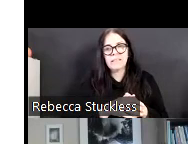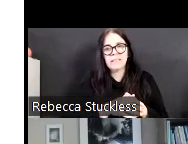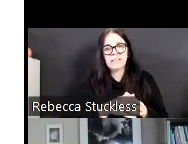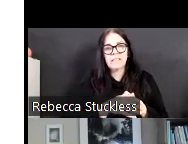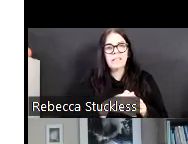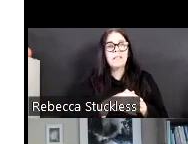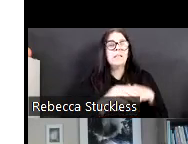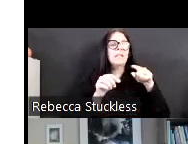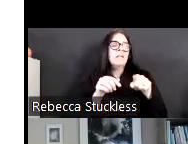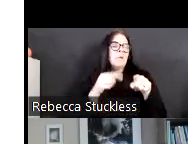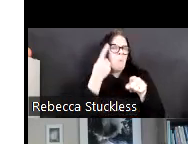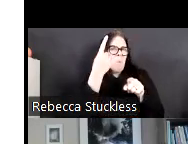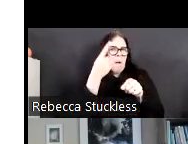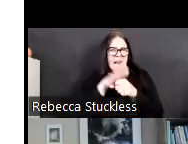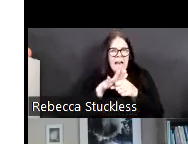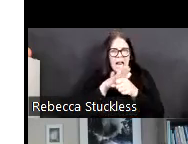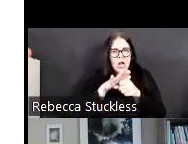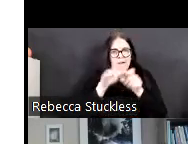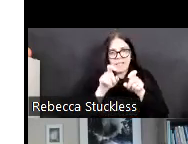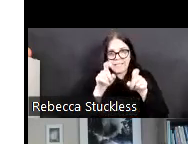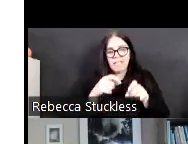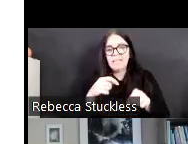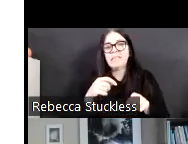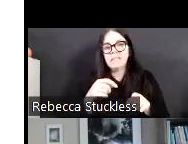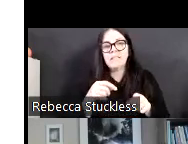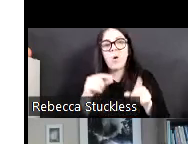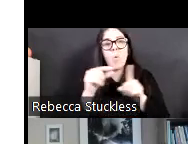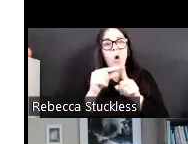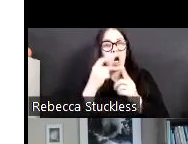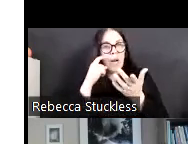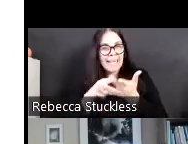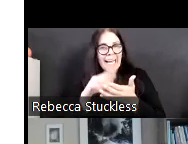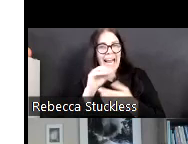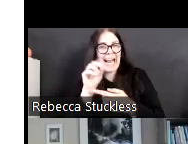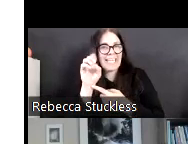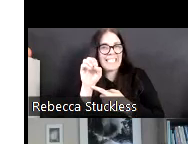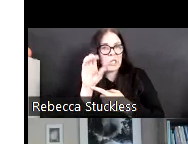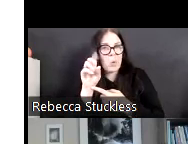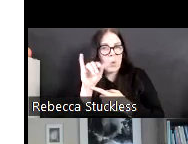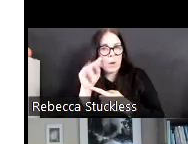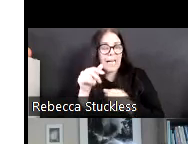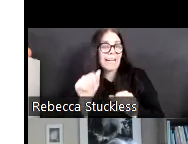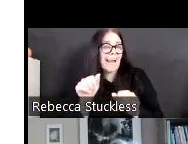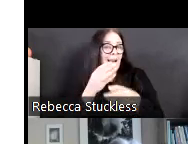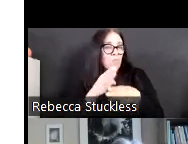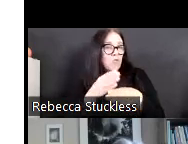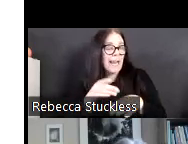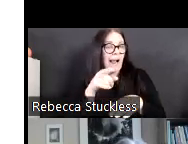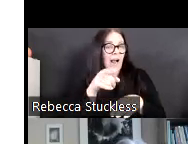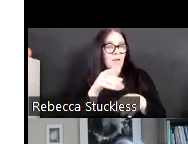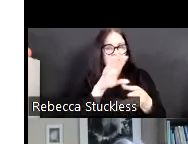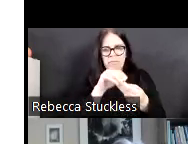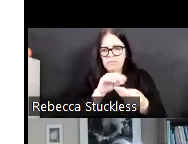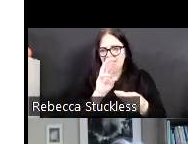This is just one area of the test, word recognition and decoding. So you can break down into each of these 6